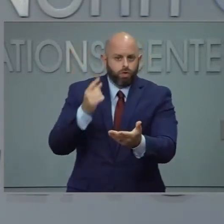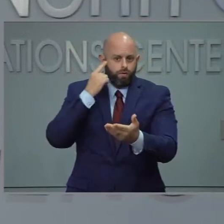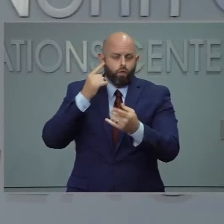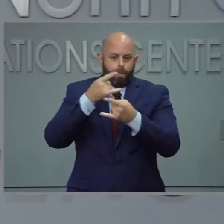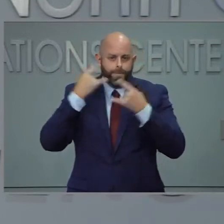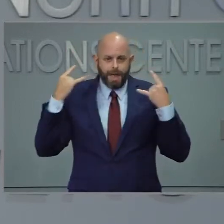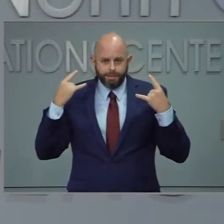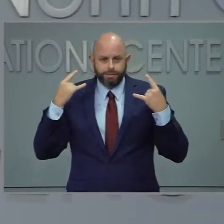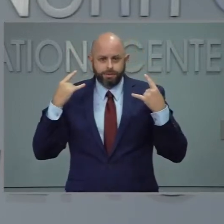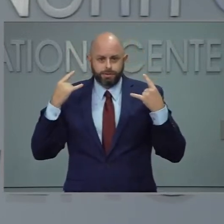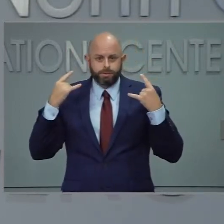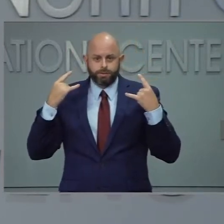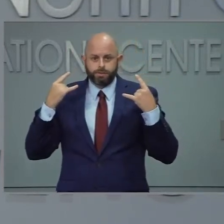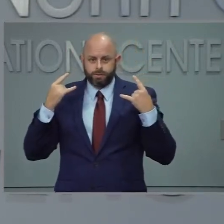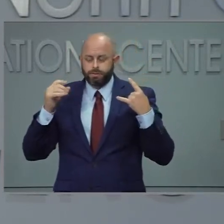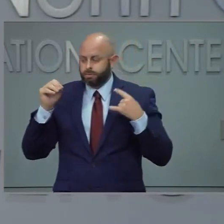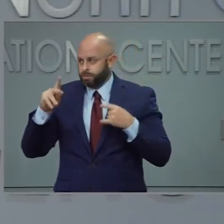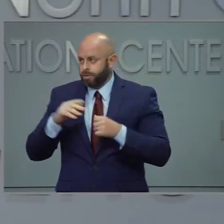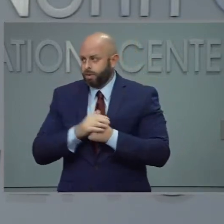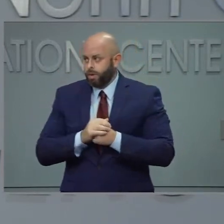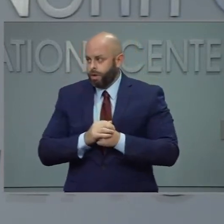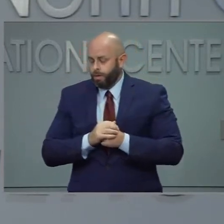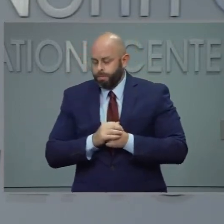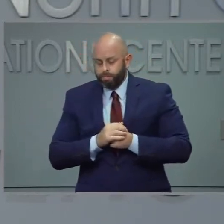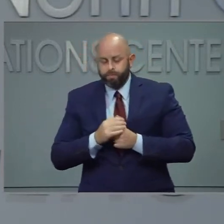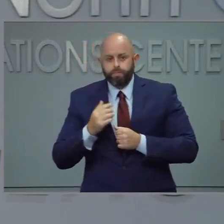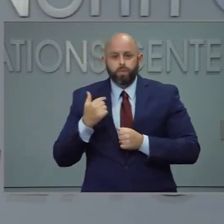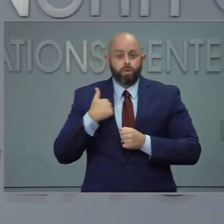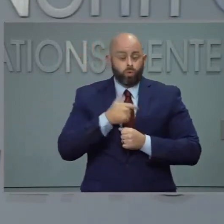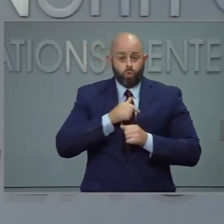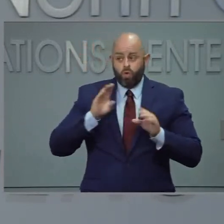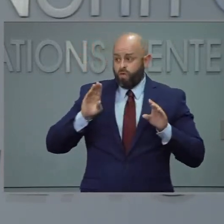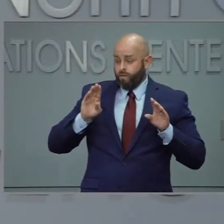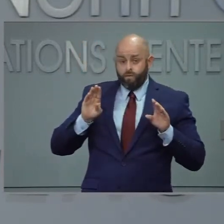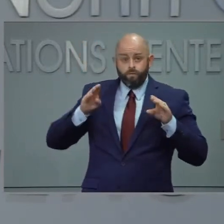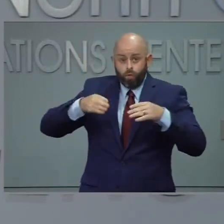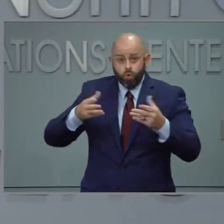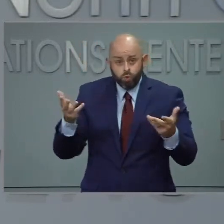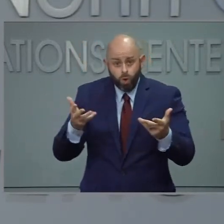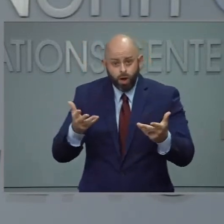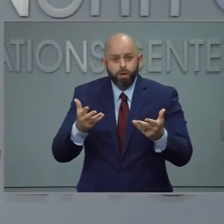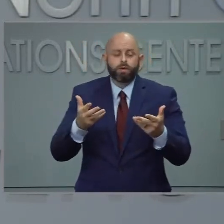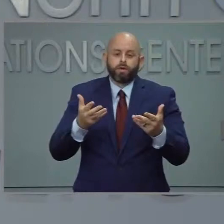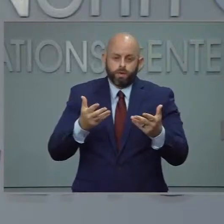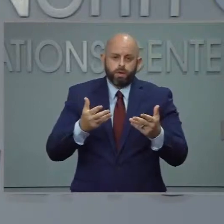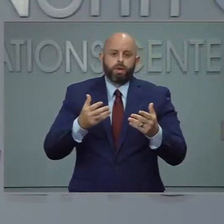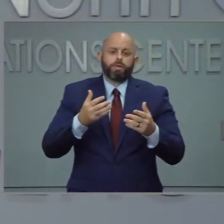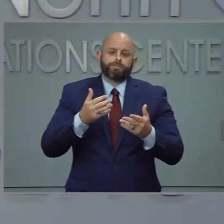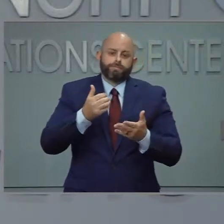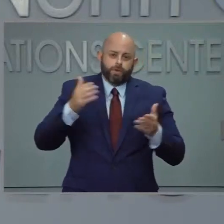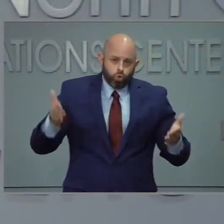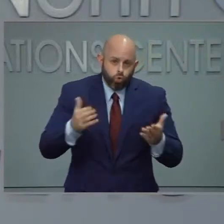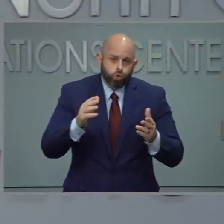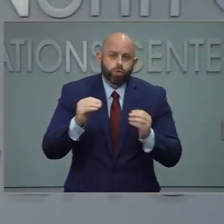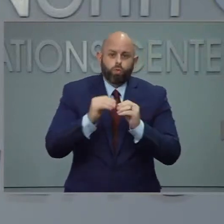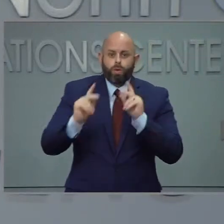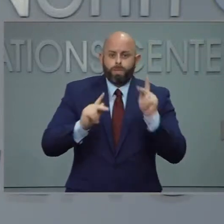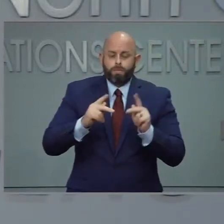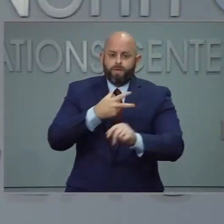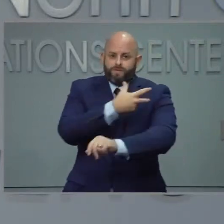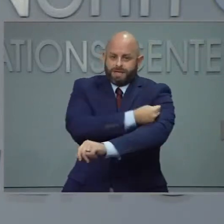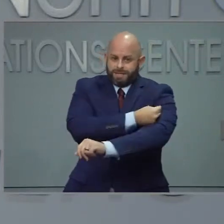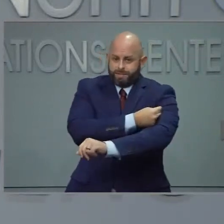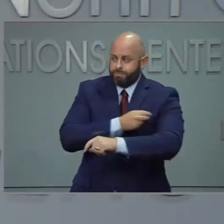that's just been put out. Where we are going to focus is getting more people vaccinated. At the time